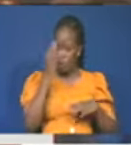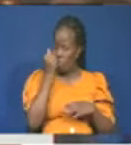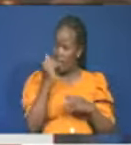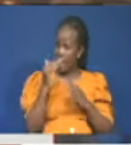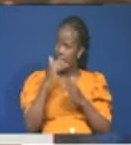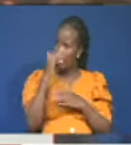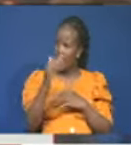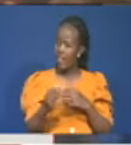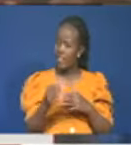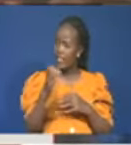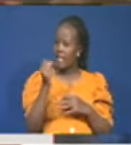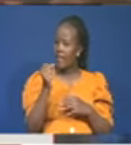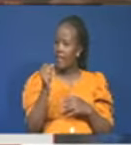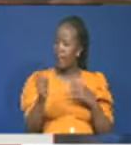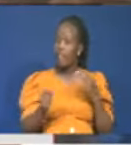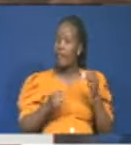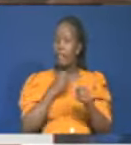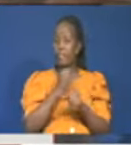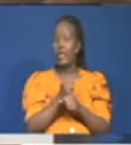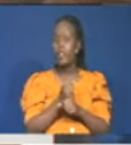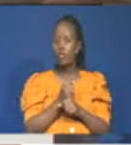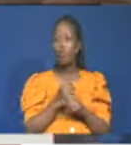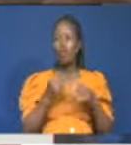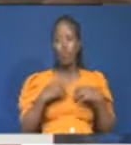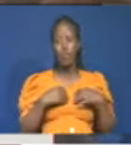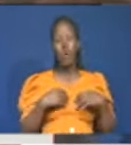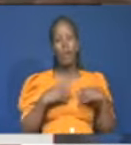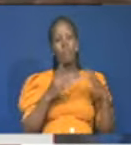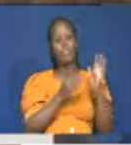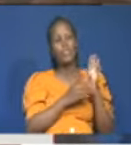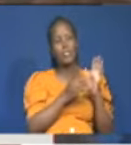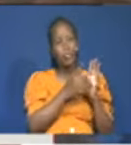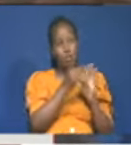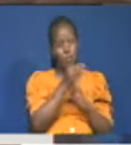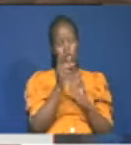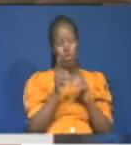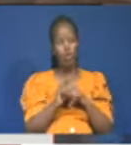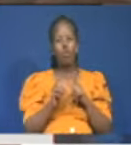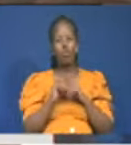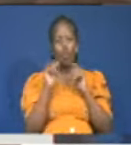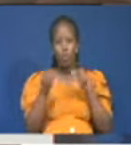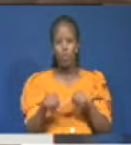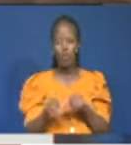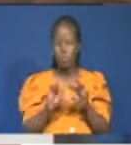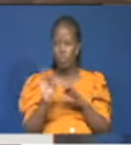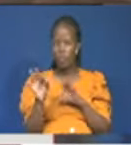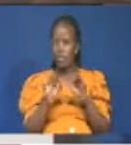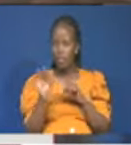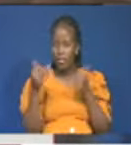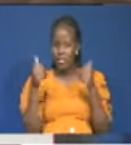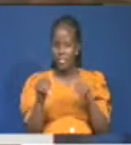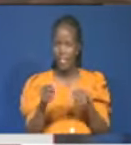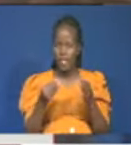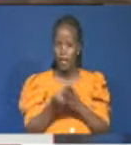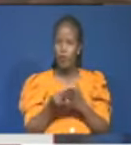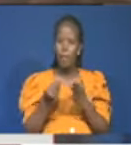imefanyika, then we are able to account for every penny that we have collected from